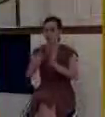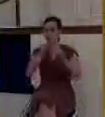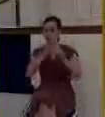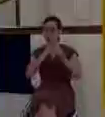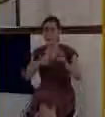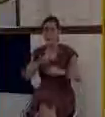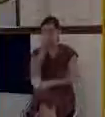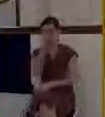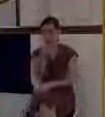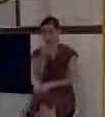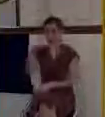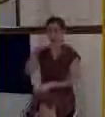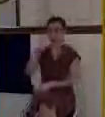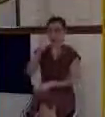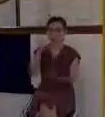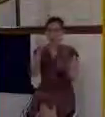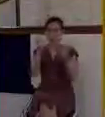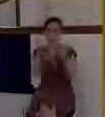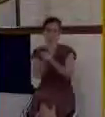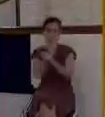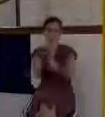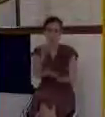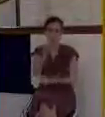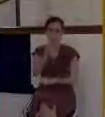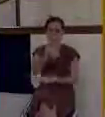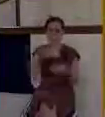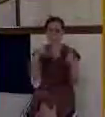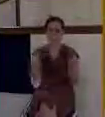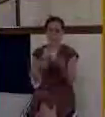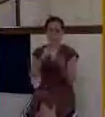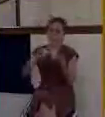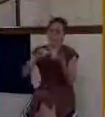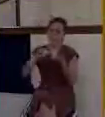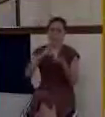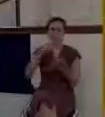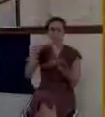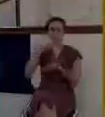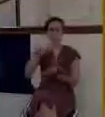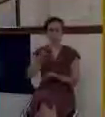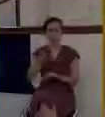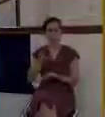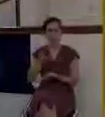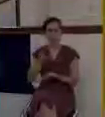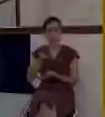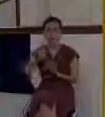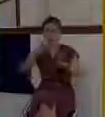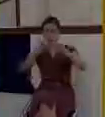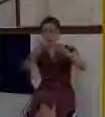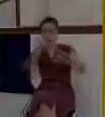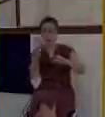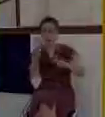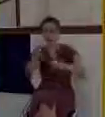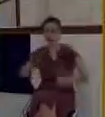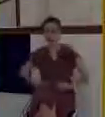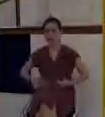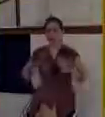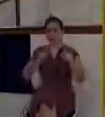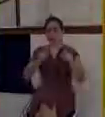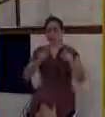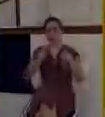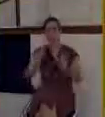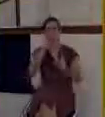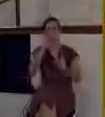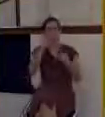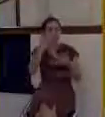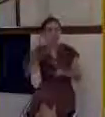for your sins. He will give you eternal life. And if you've done that, let us know. We want to encourage you along in your